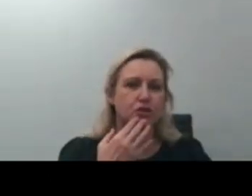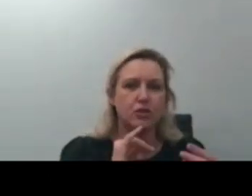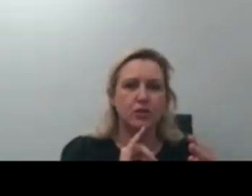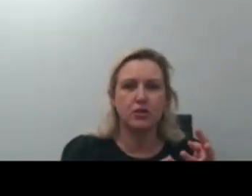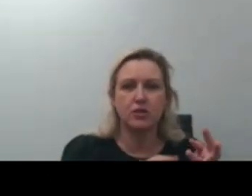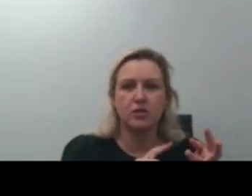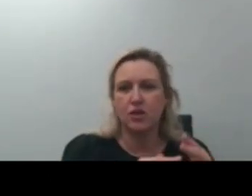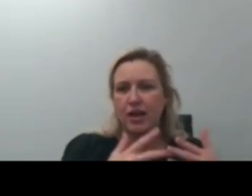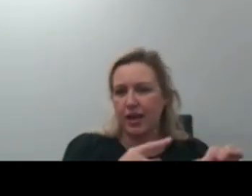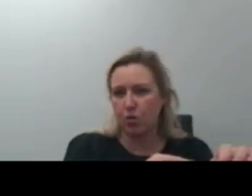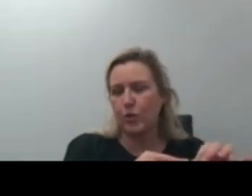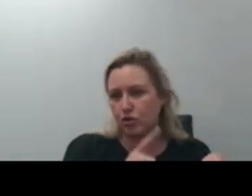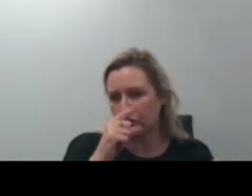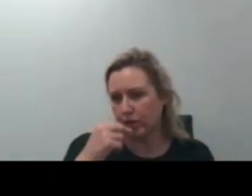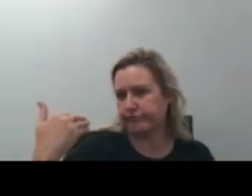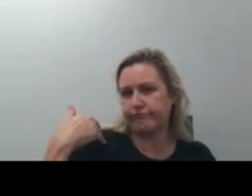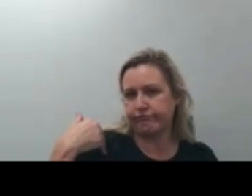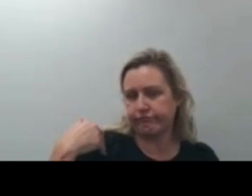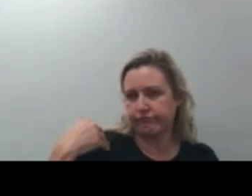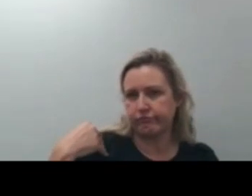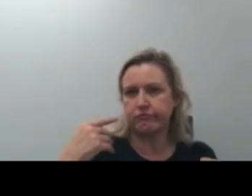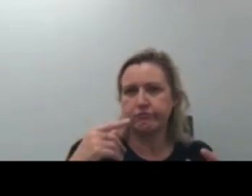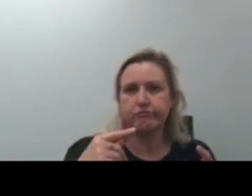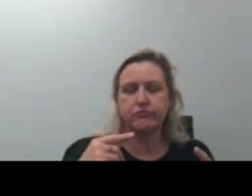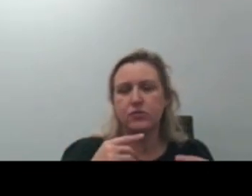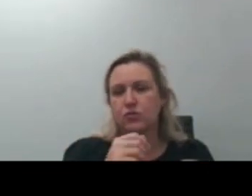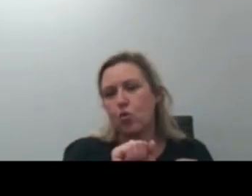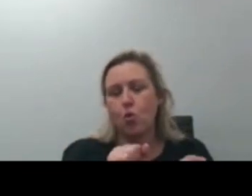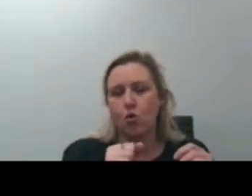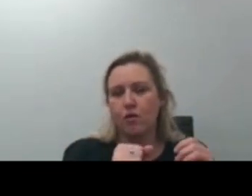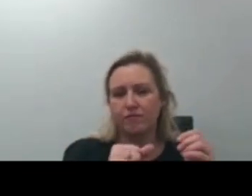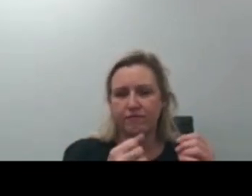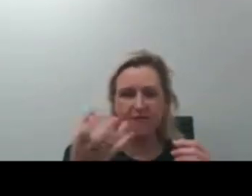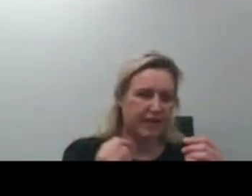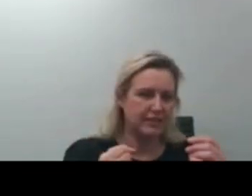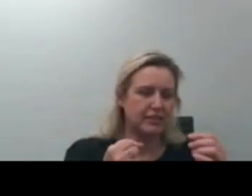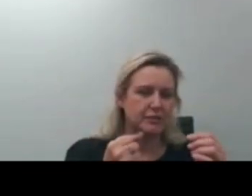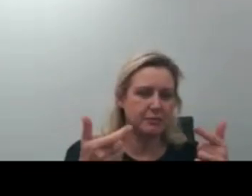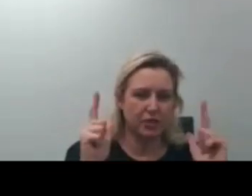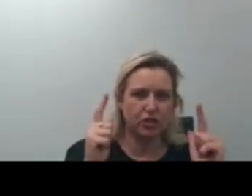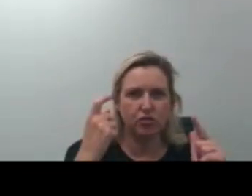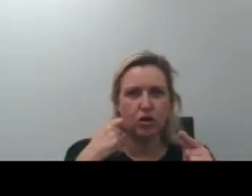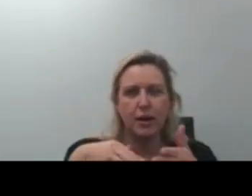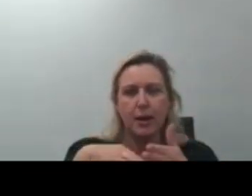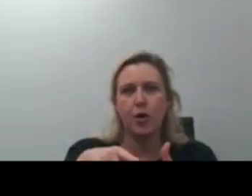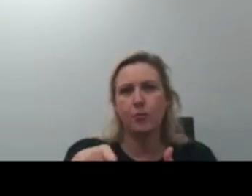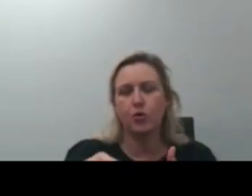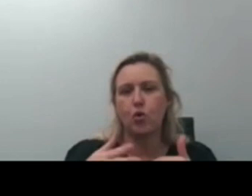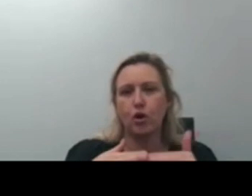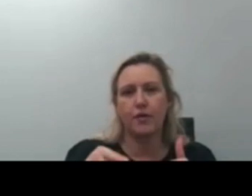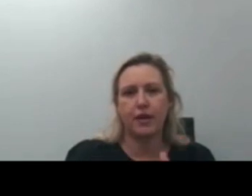But with any questions on that, obviously you can come and approach your funding manager as well, and we can try and help you through that in the